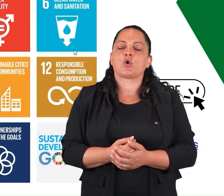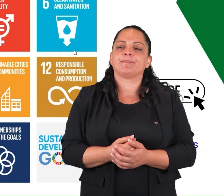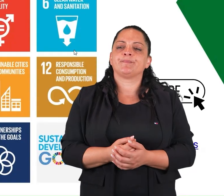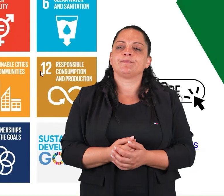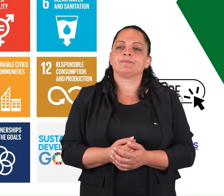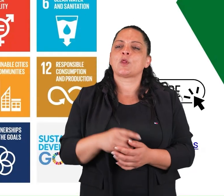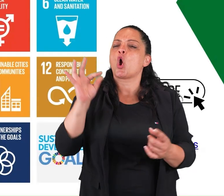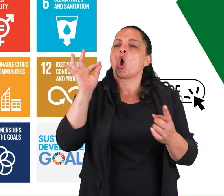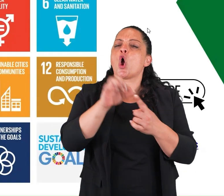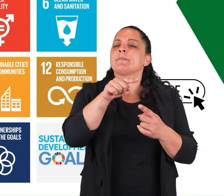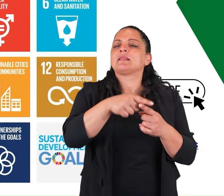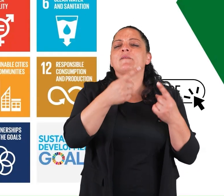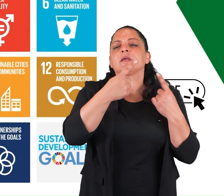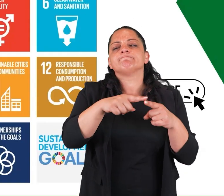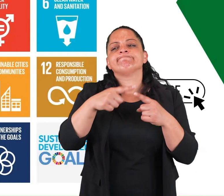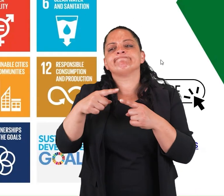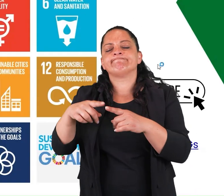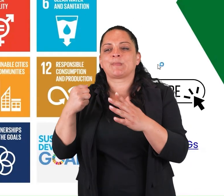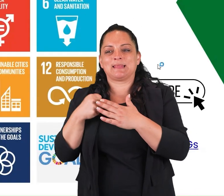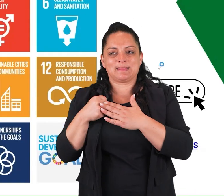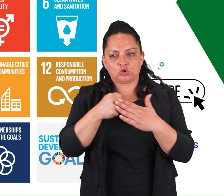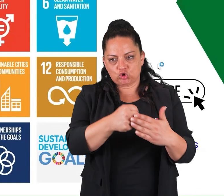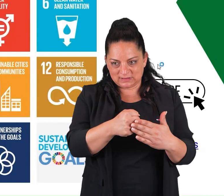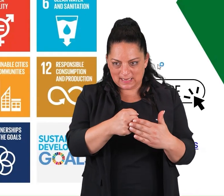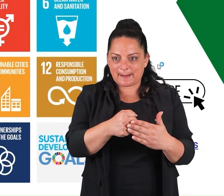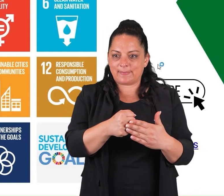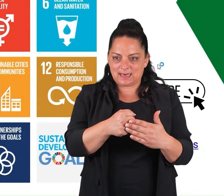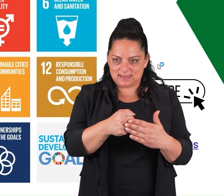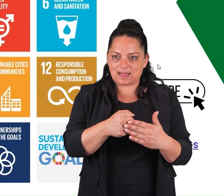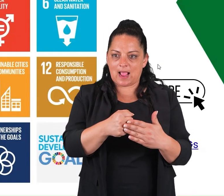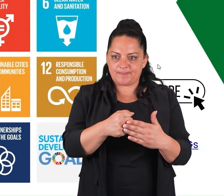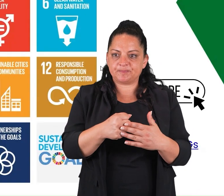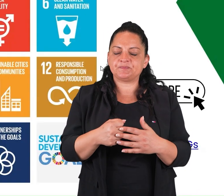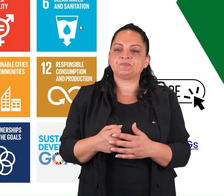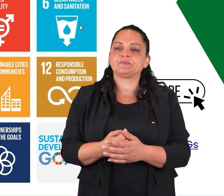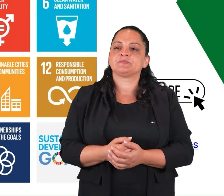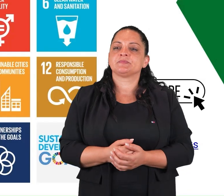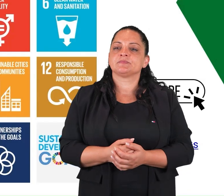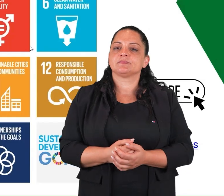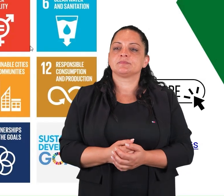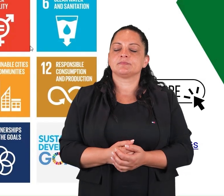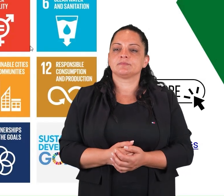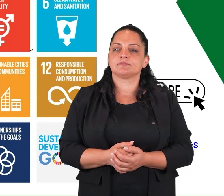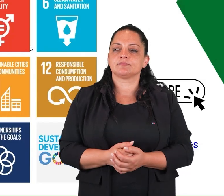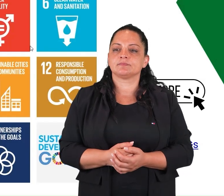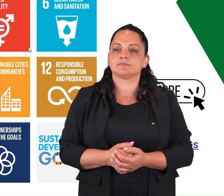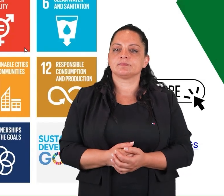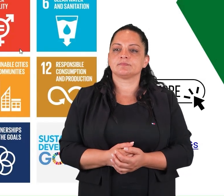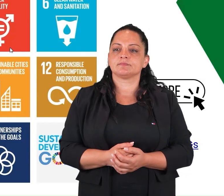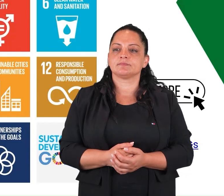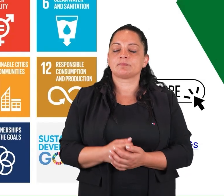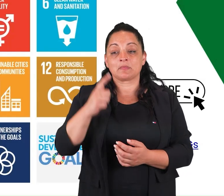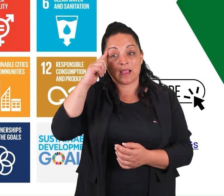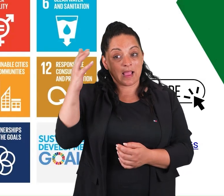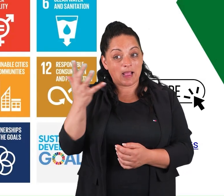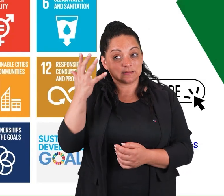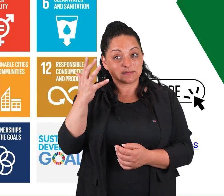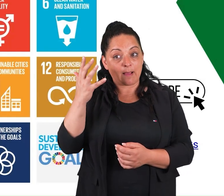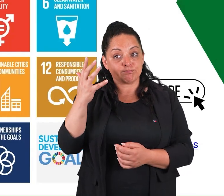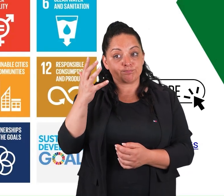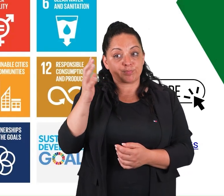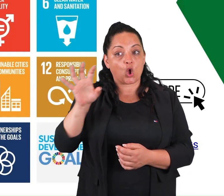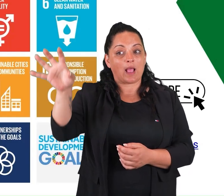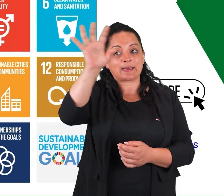see some examples. It's a diverse, sustainable goal systems. For example,